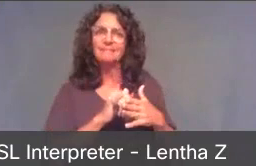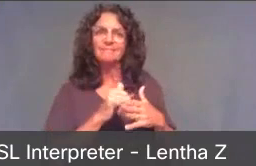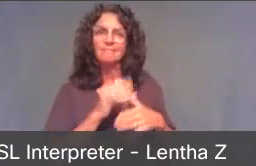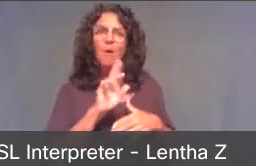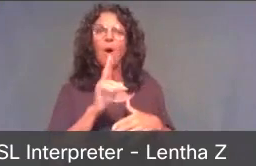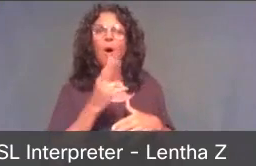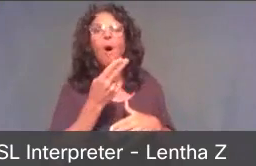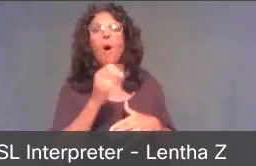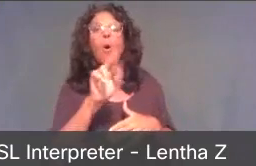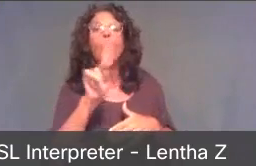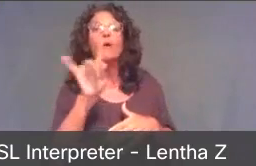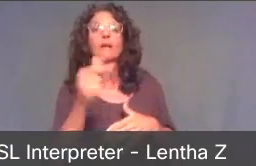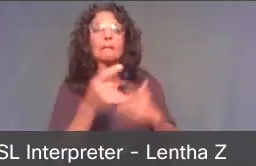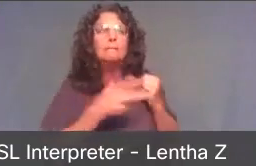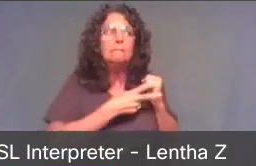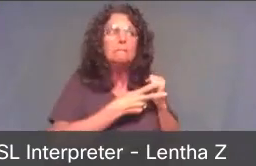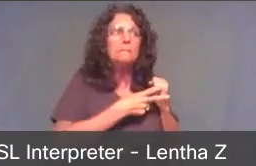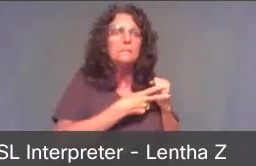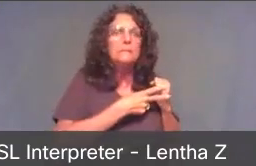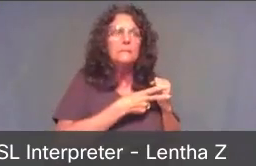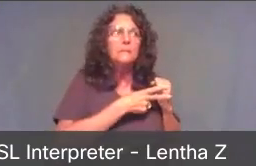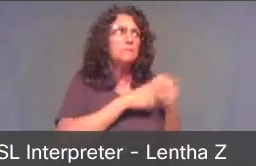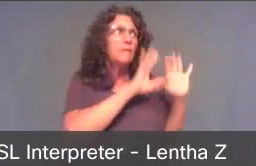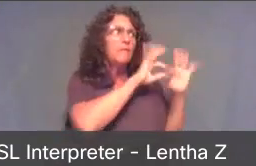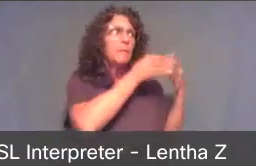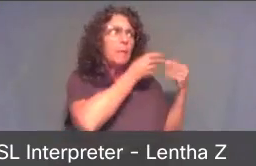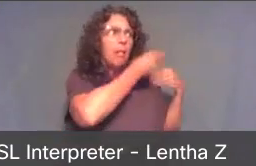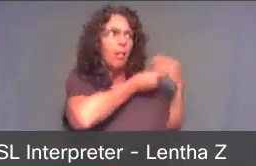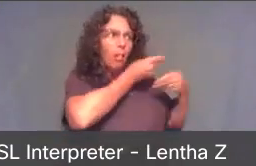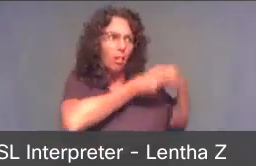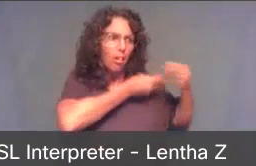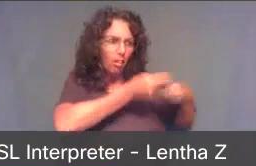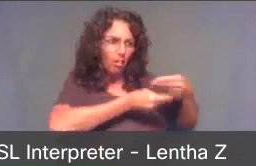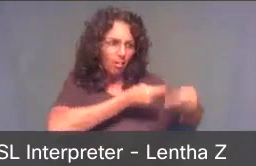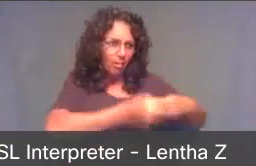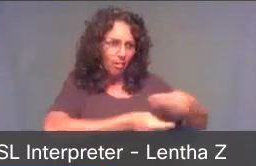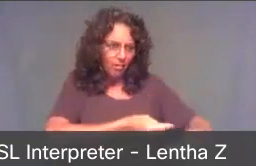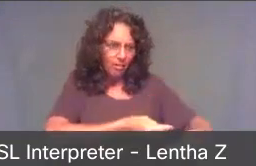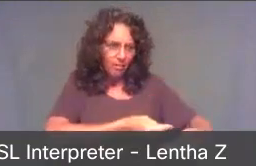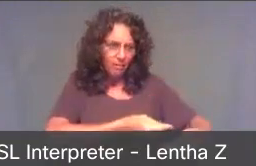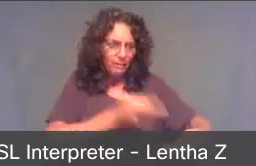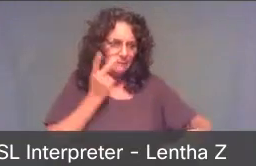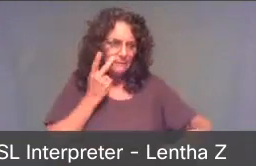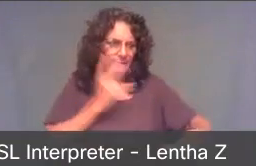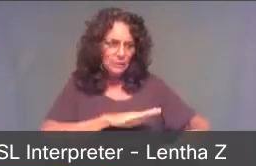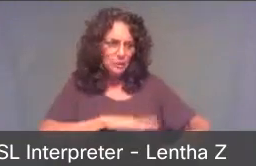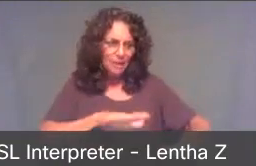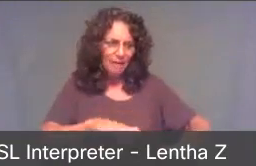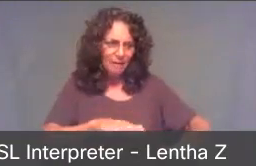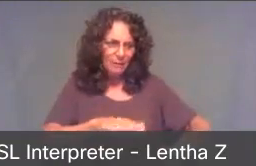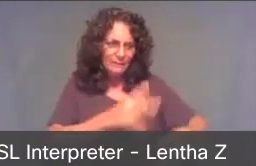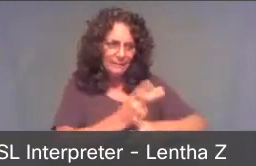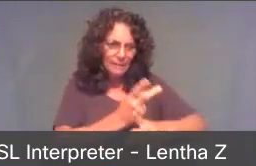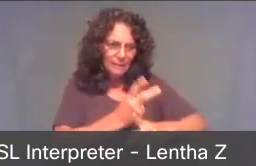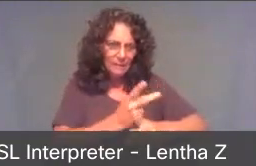through generations, so that you'll see, a child or even a grandchild hoarding goods because